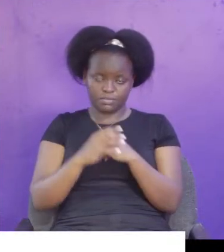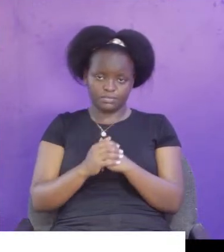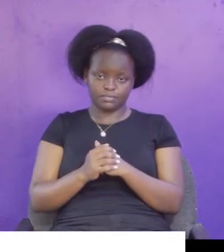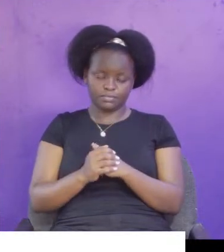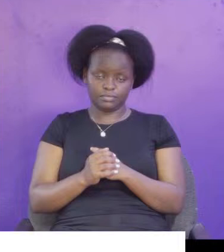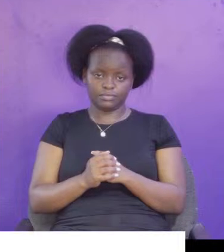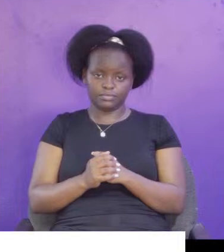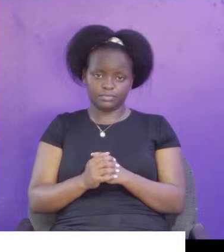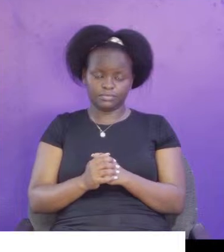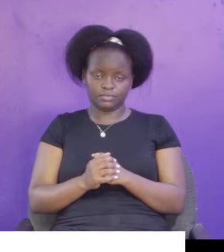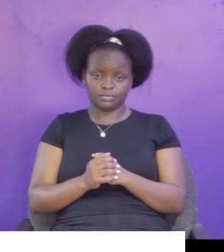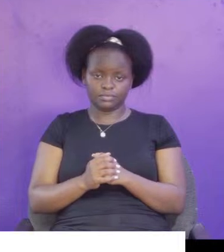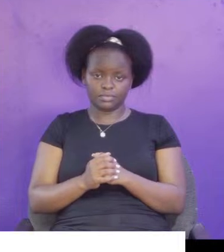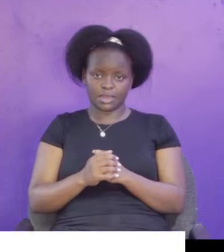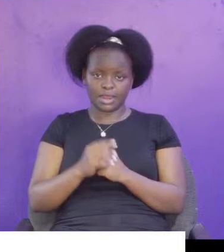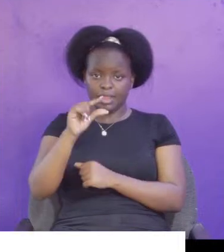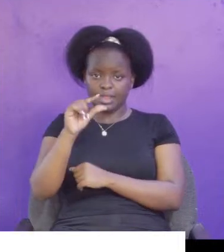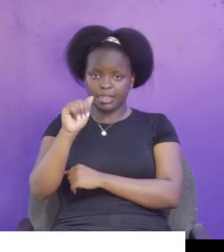Gambia,